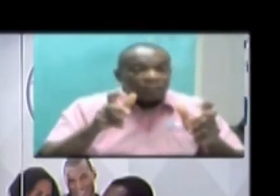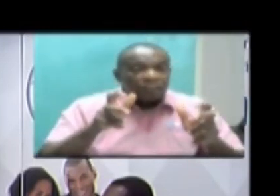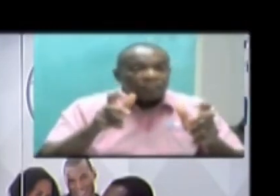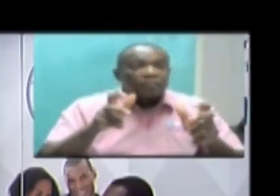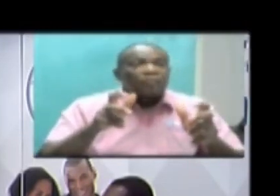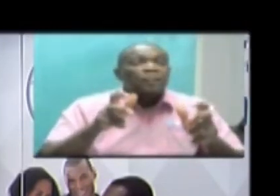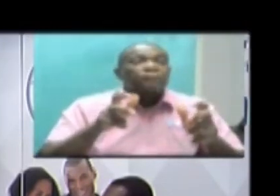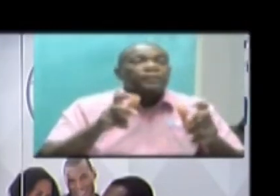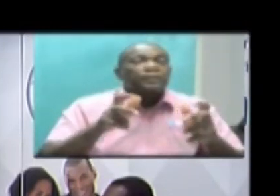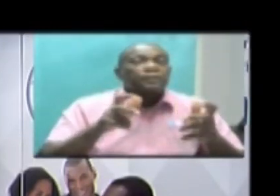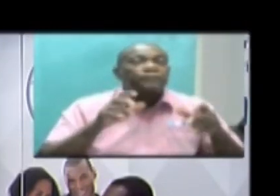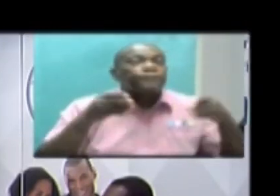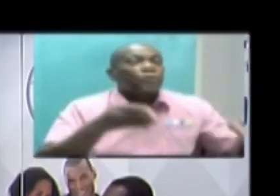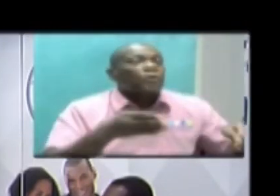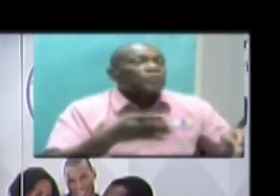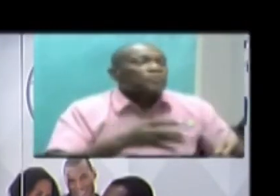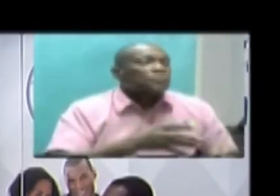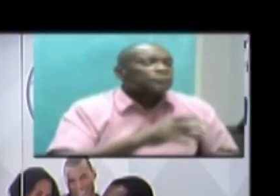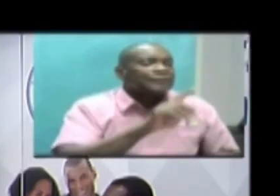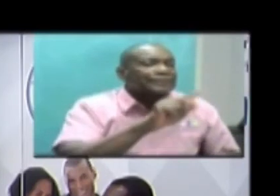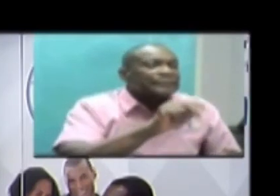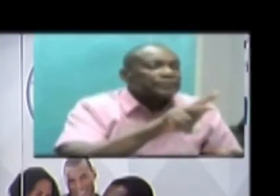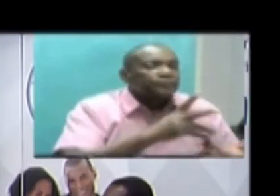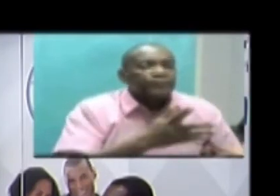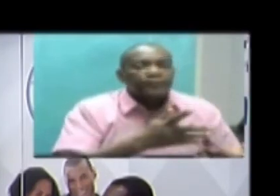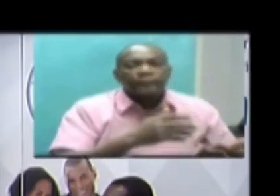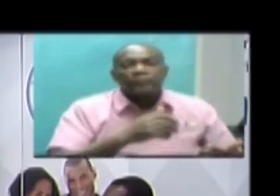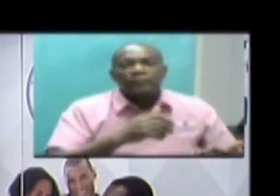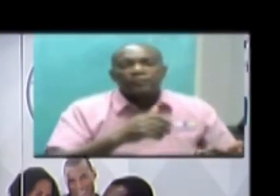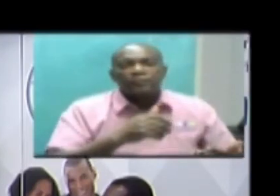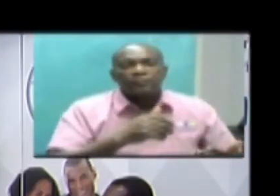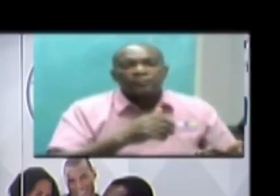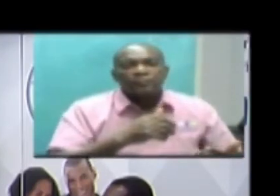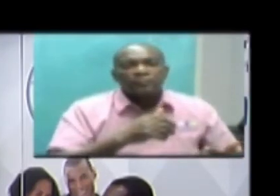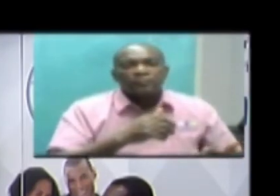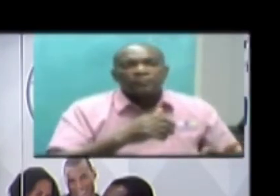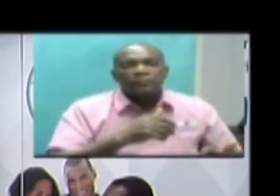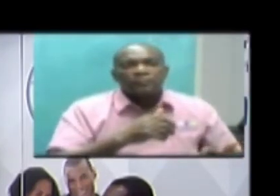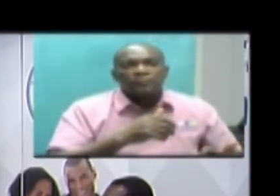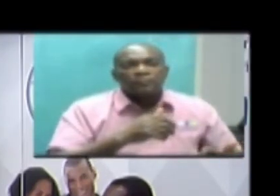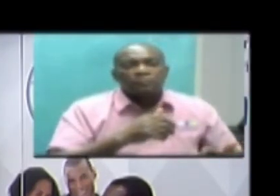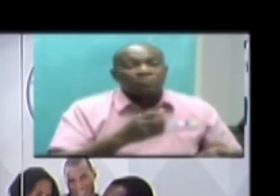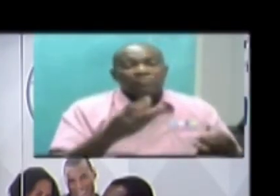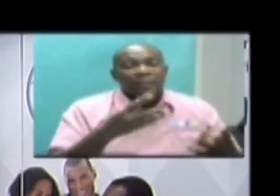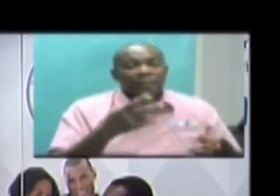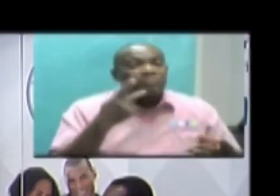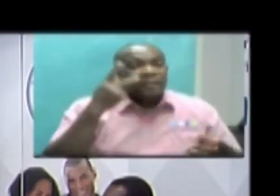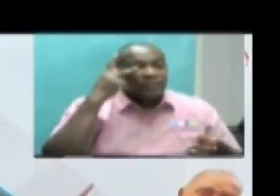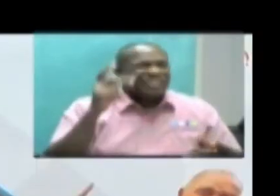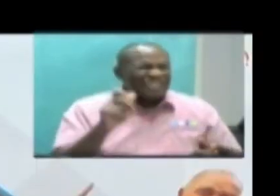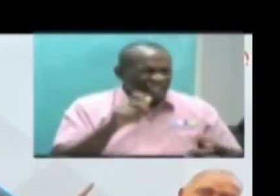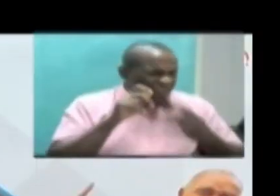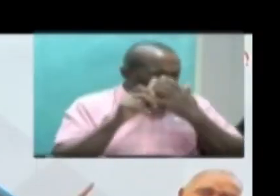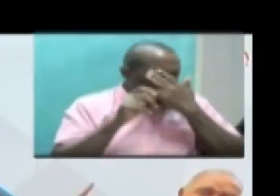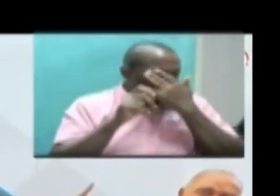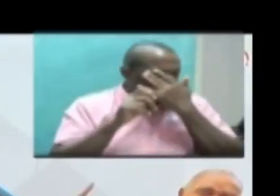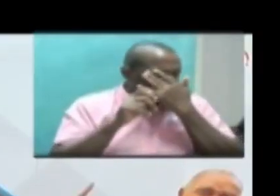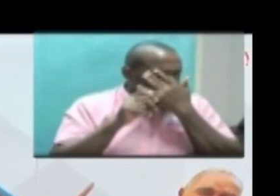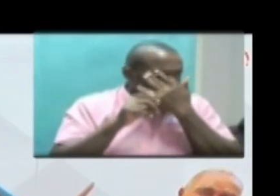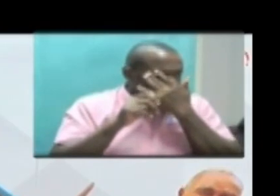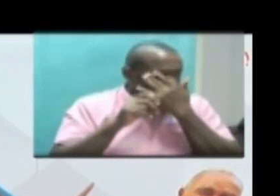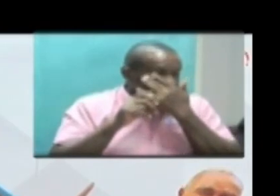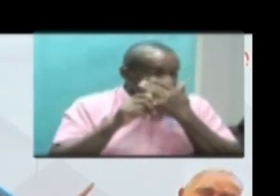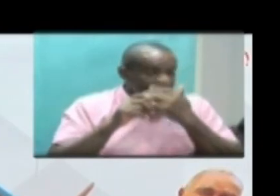and seeking to be good to our children, but we haven't been listening, and our parents don't know how to